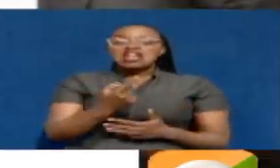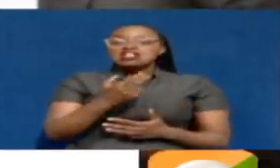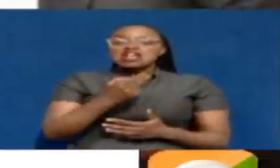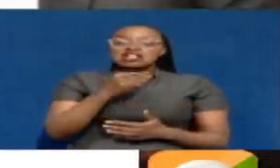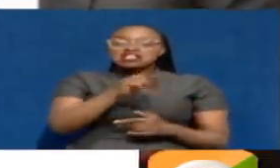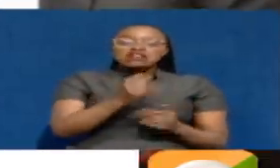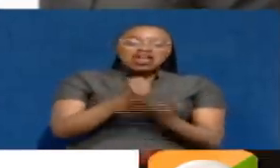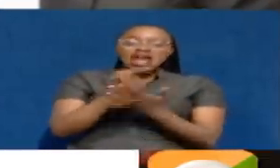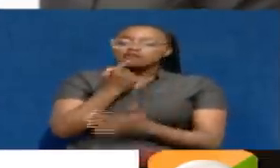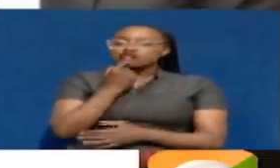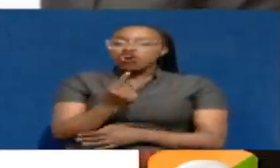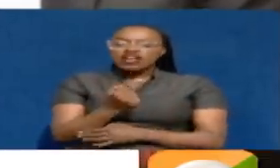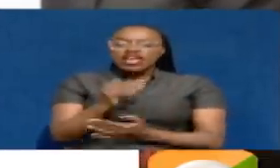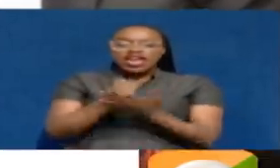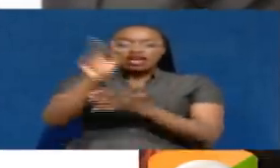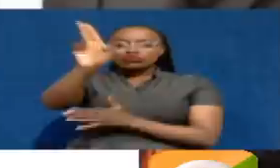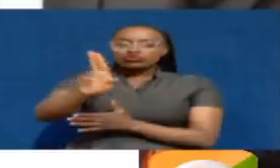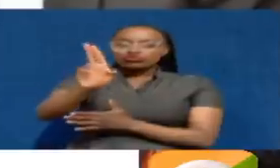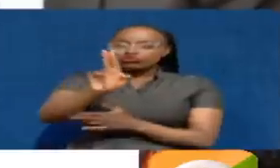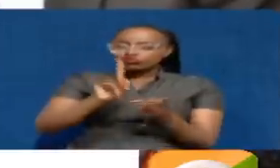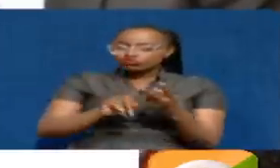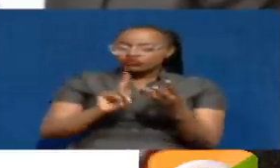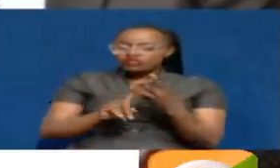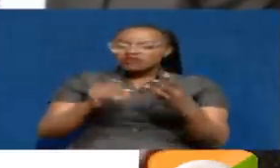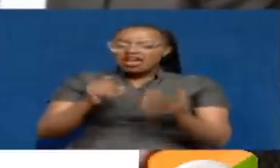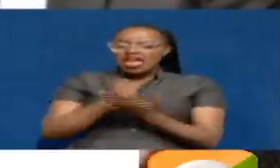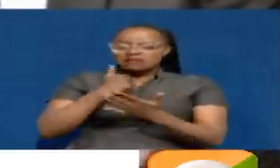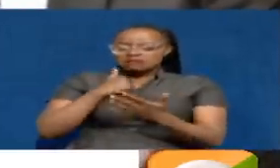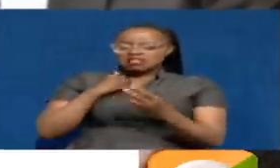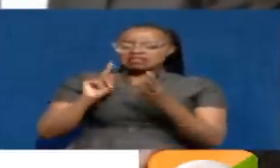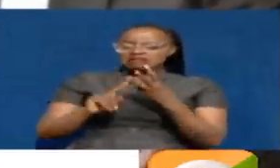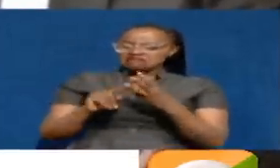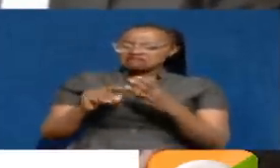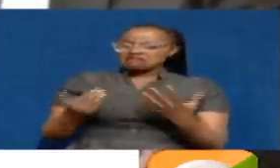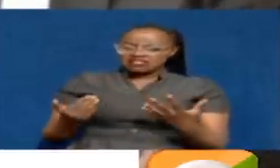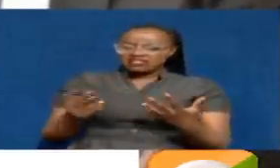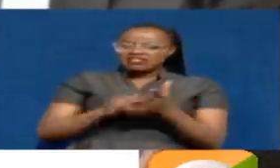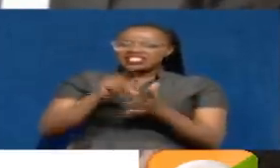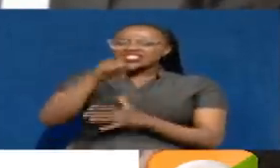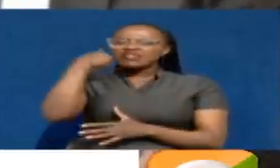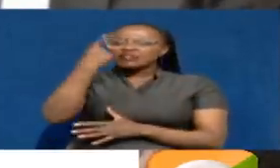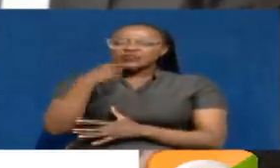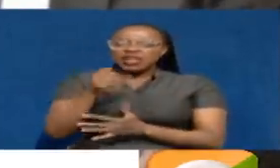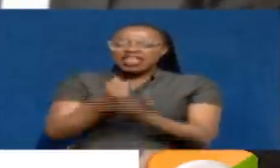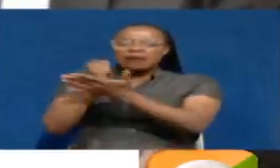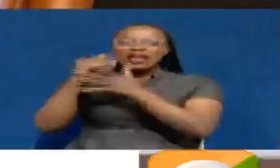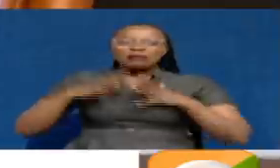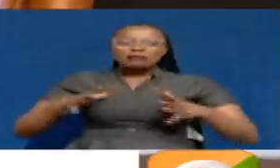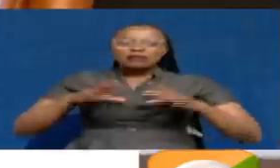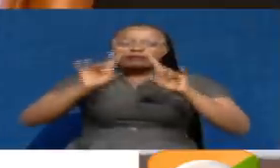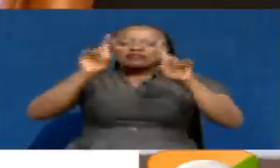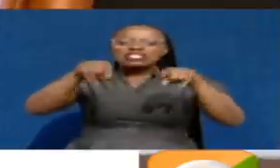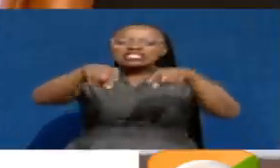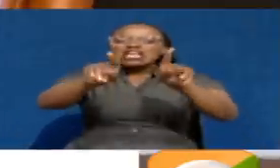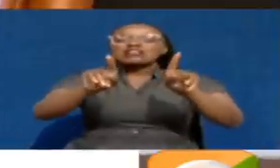Nyayo, alisaidia Uhuru, amesaidia mimi. Yeye ni nani ambaye anasaidia watu?